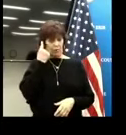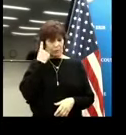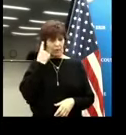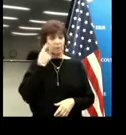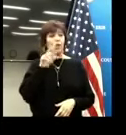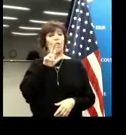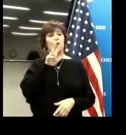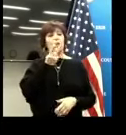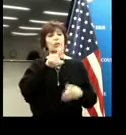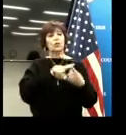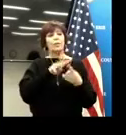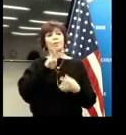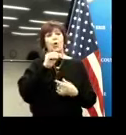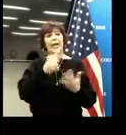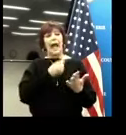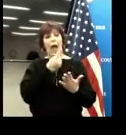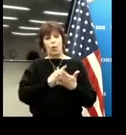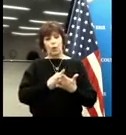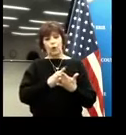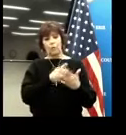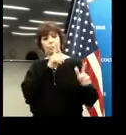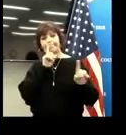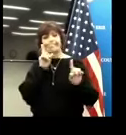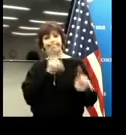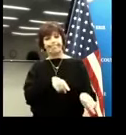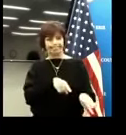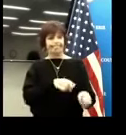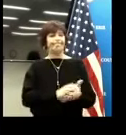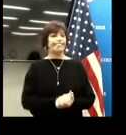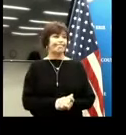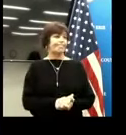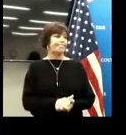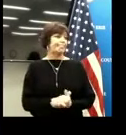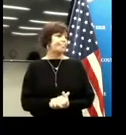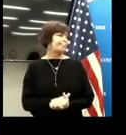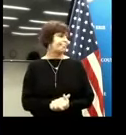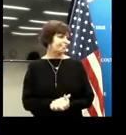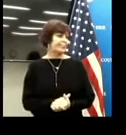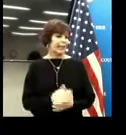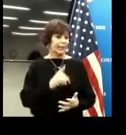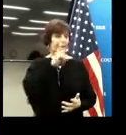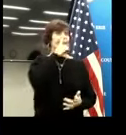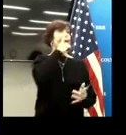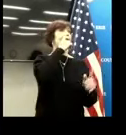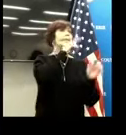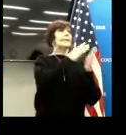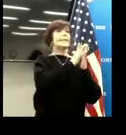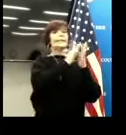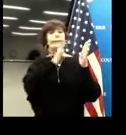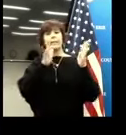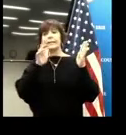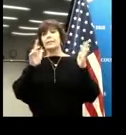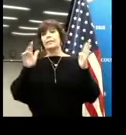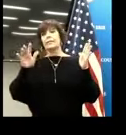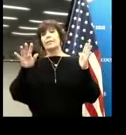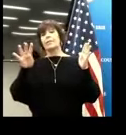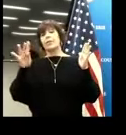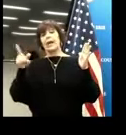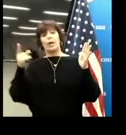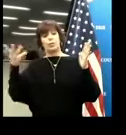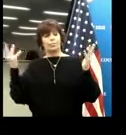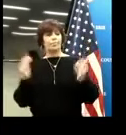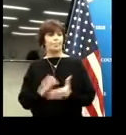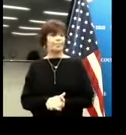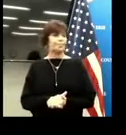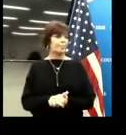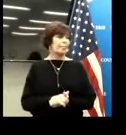a 36 to 40 hour turnaround from when the test was taken, the test was done, and when the person is notified of their positive or